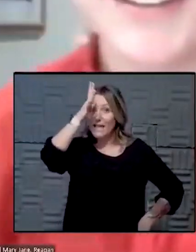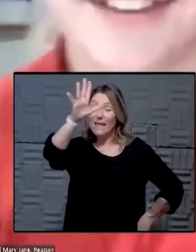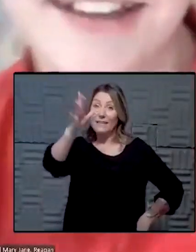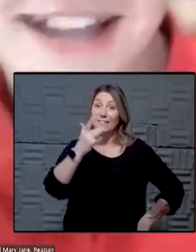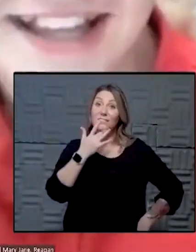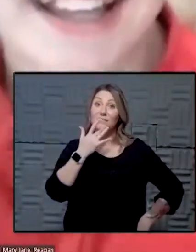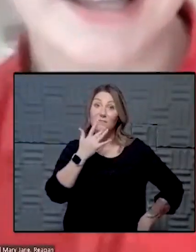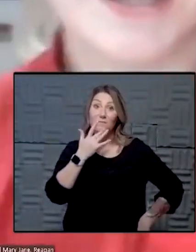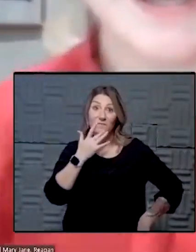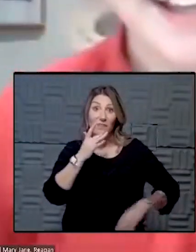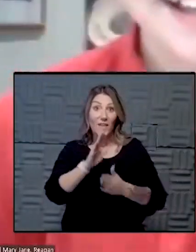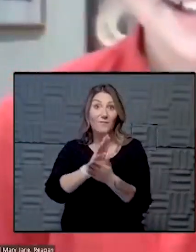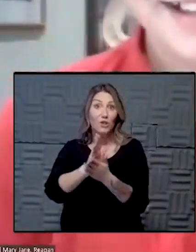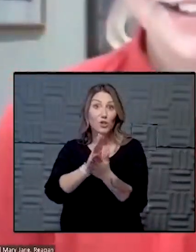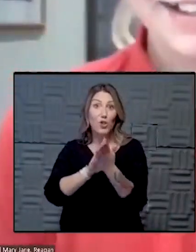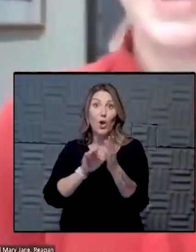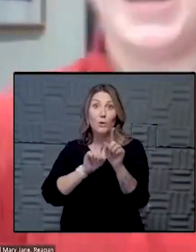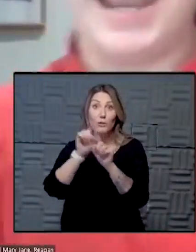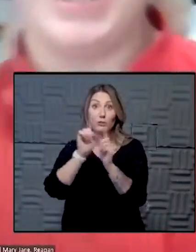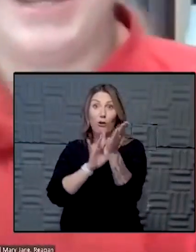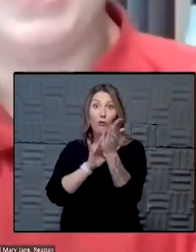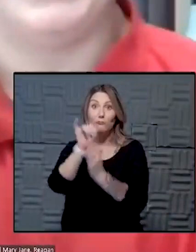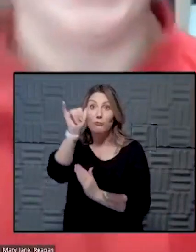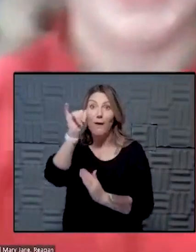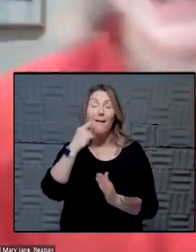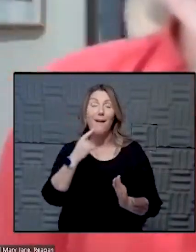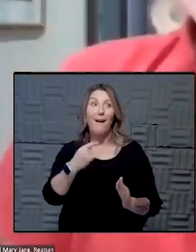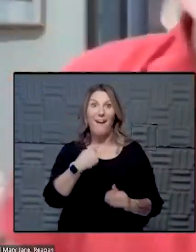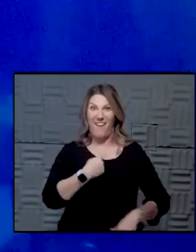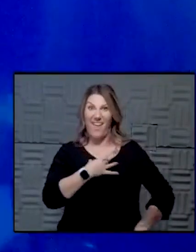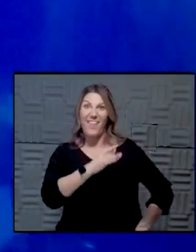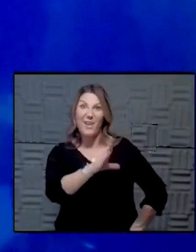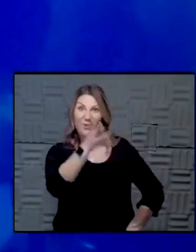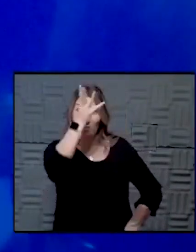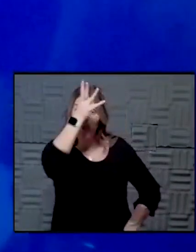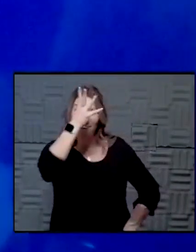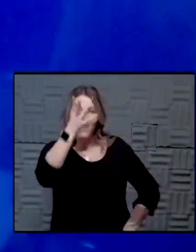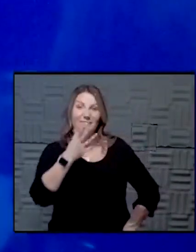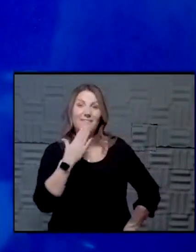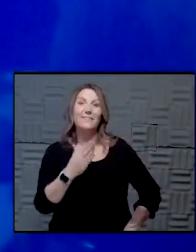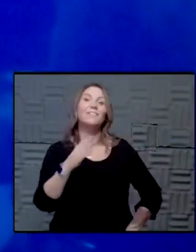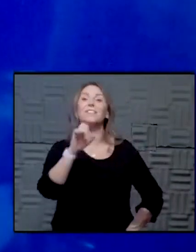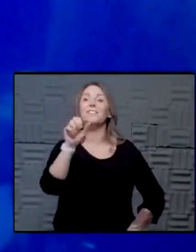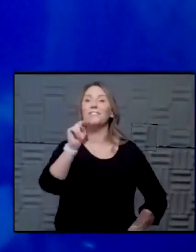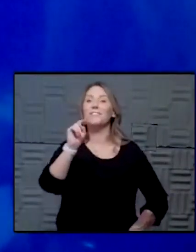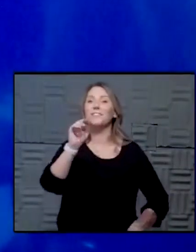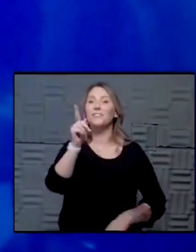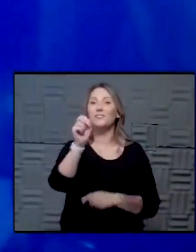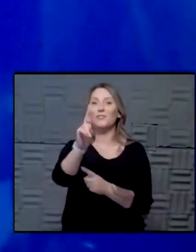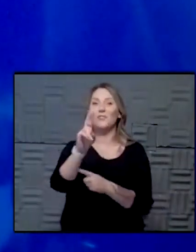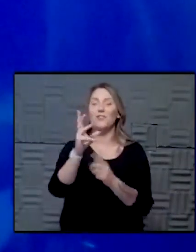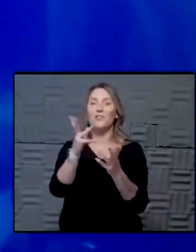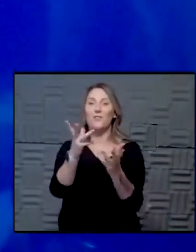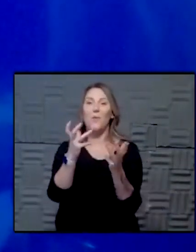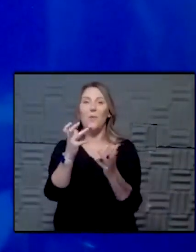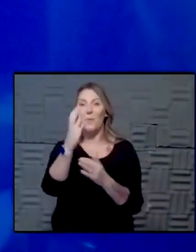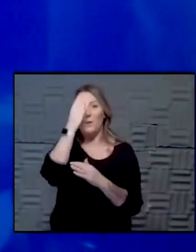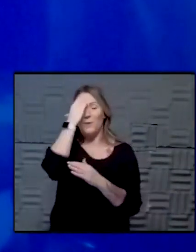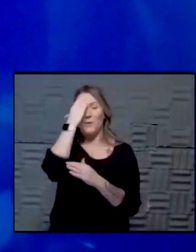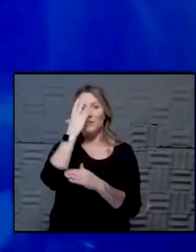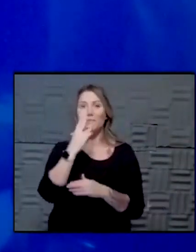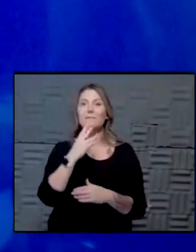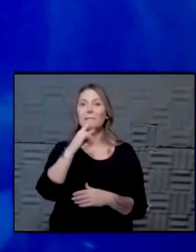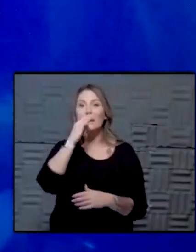though. Awesome. Tell your dad I like him. That's right. That's good stuff right there. Jennifer wants to know, when can we expect kids 12